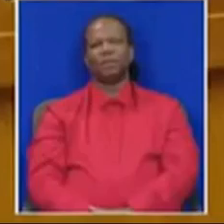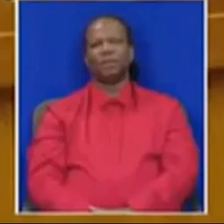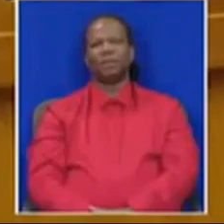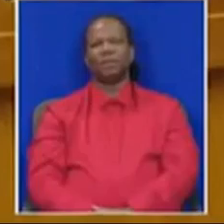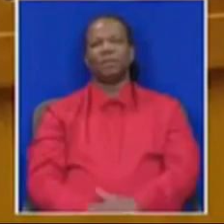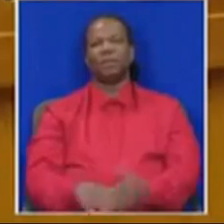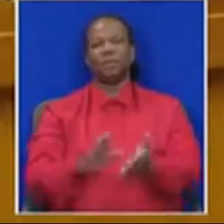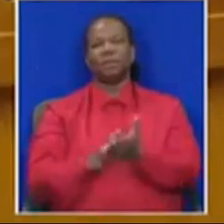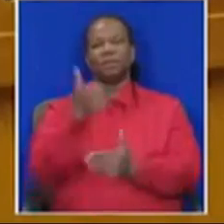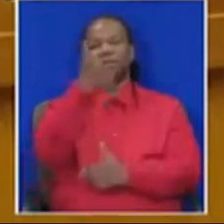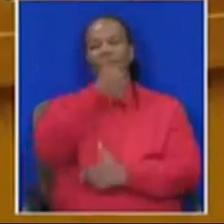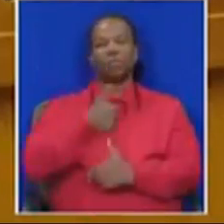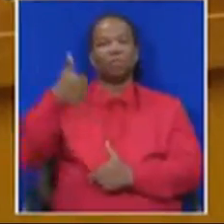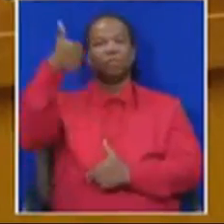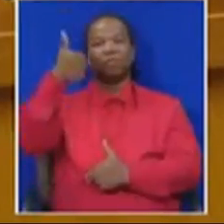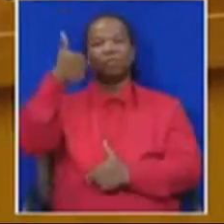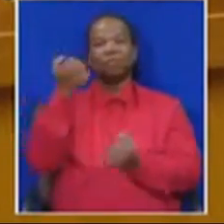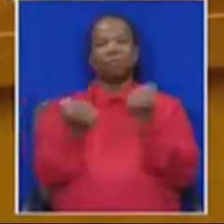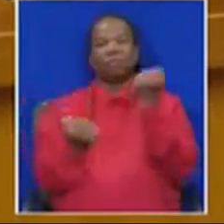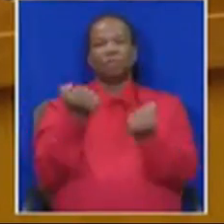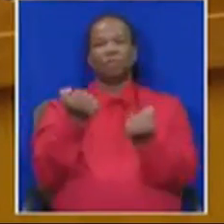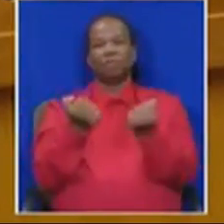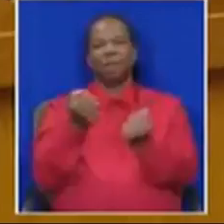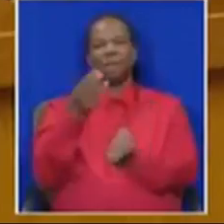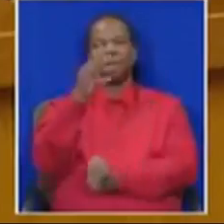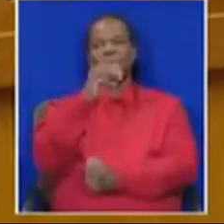Chief Justice Mogoeng,